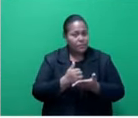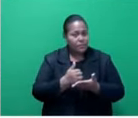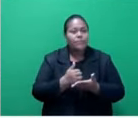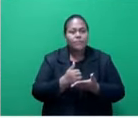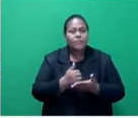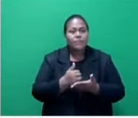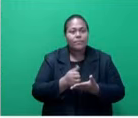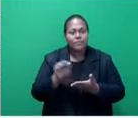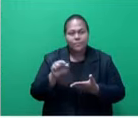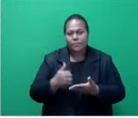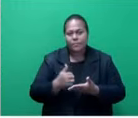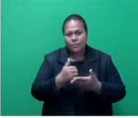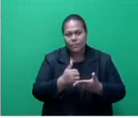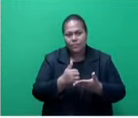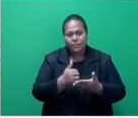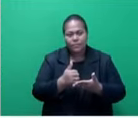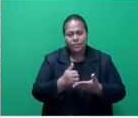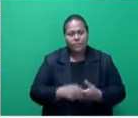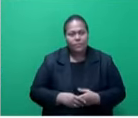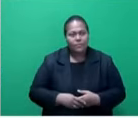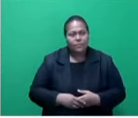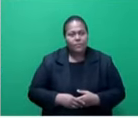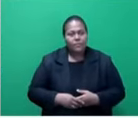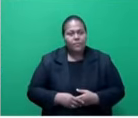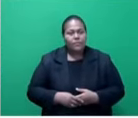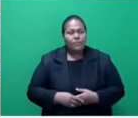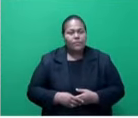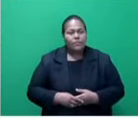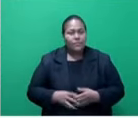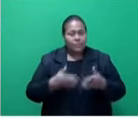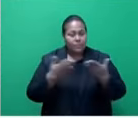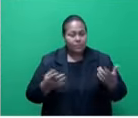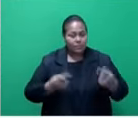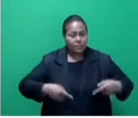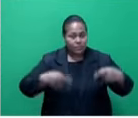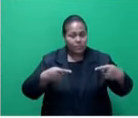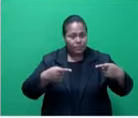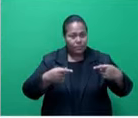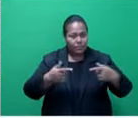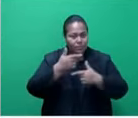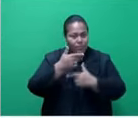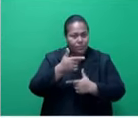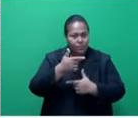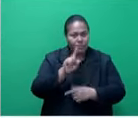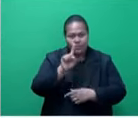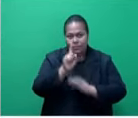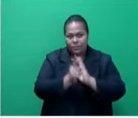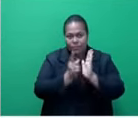sir, I beg to second the motion. Honourable members, the debate is limited to 1 hour, pursuant to